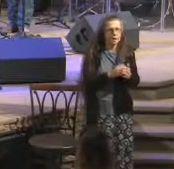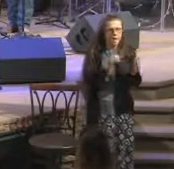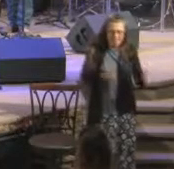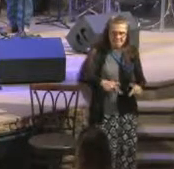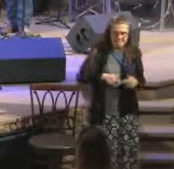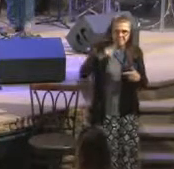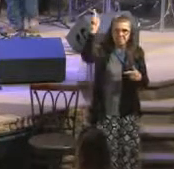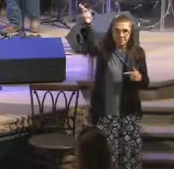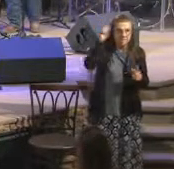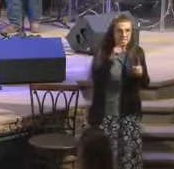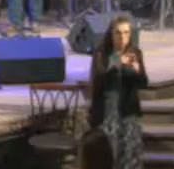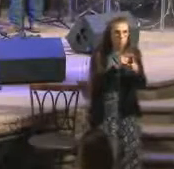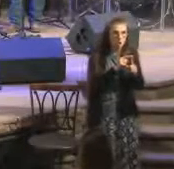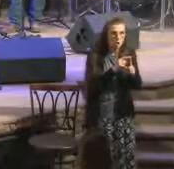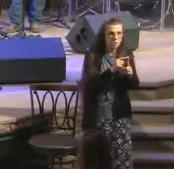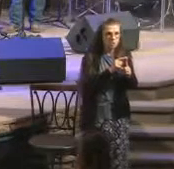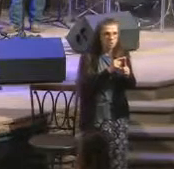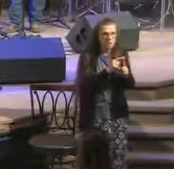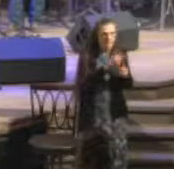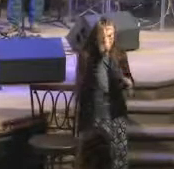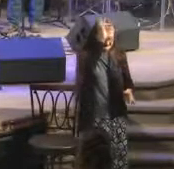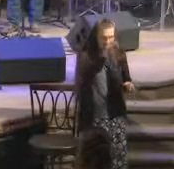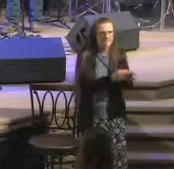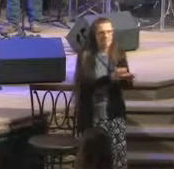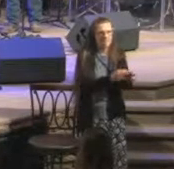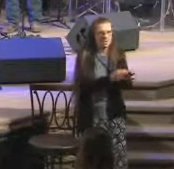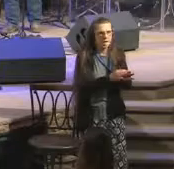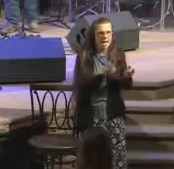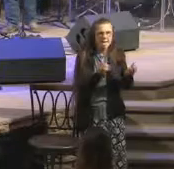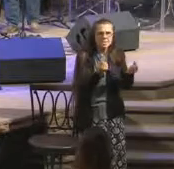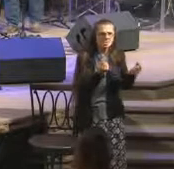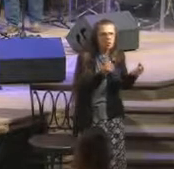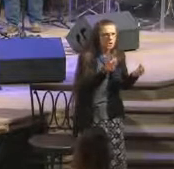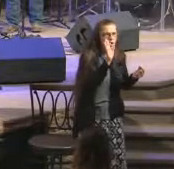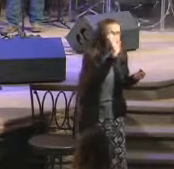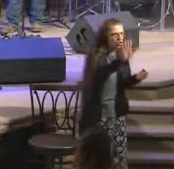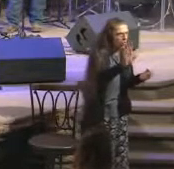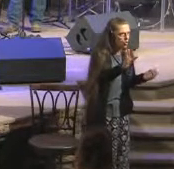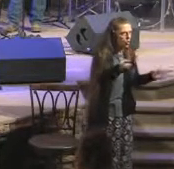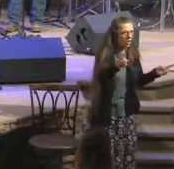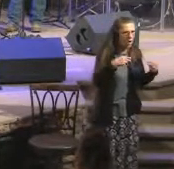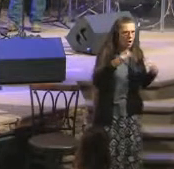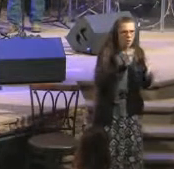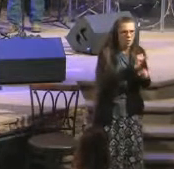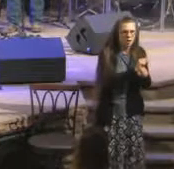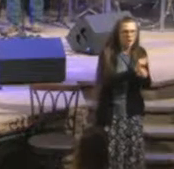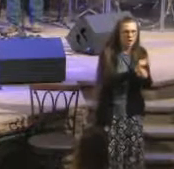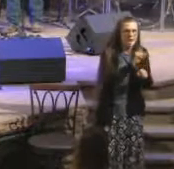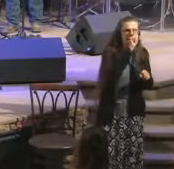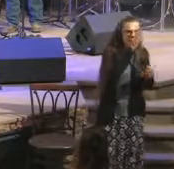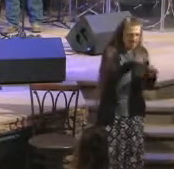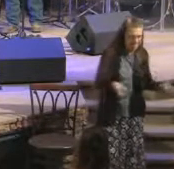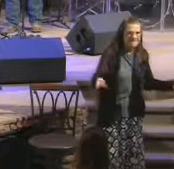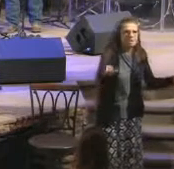Live according to His word faithfully and do your own work in the